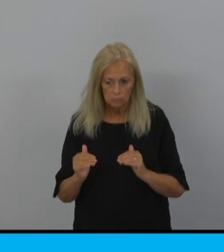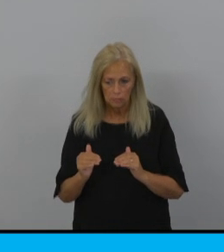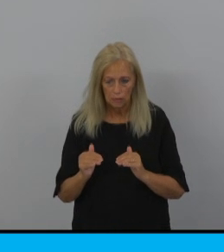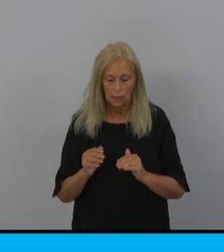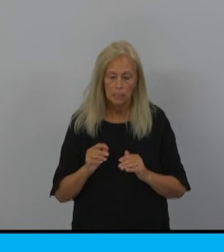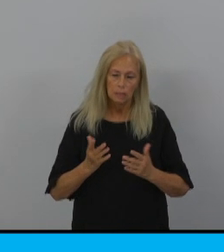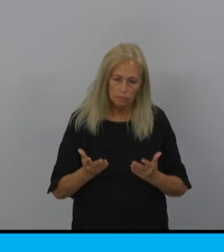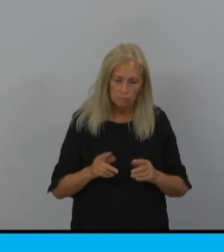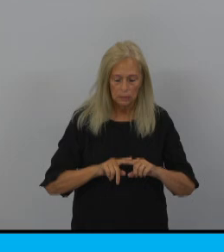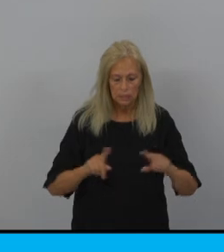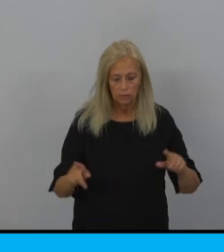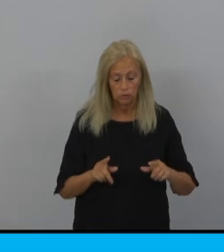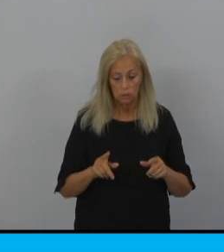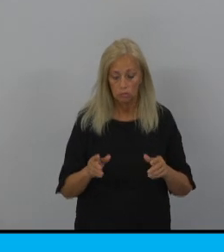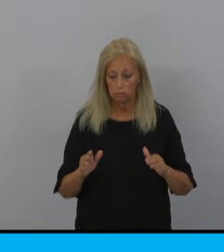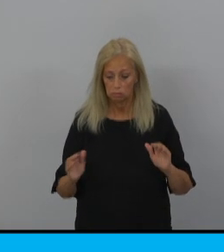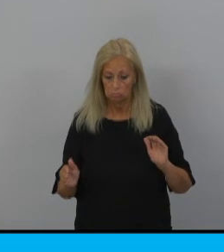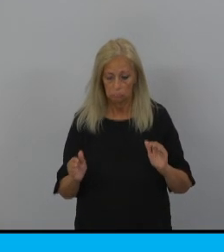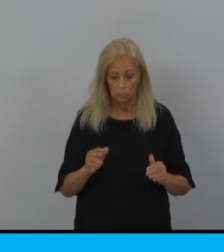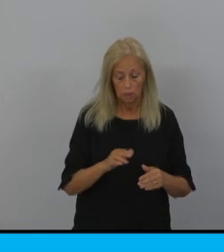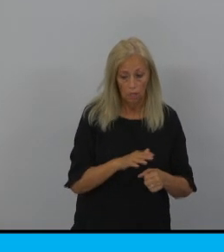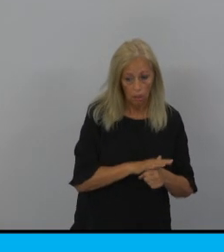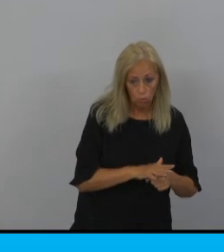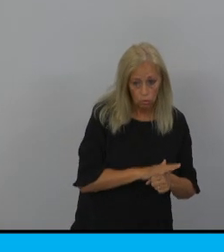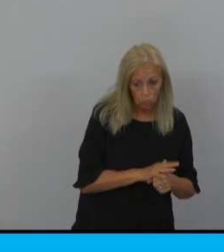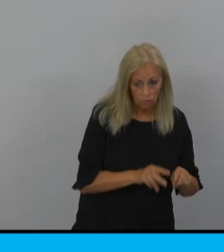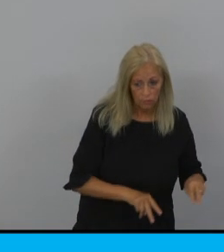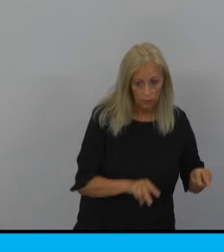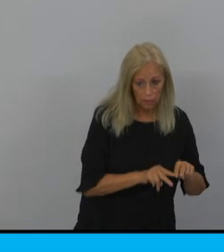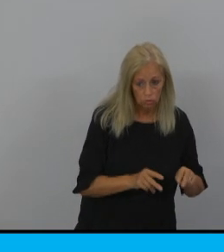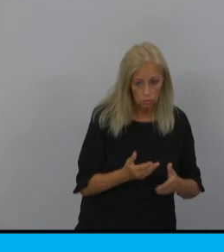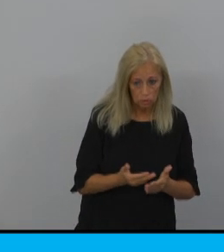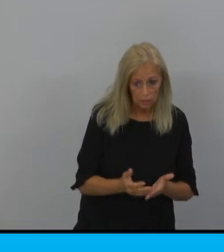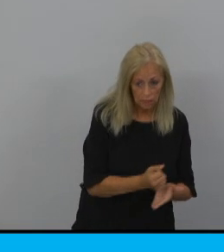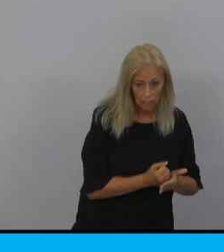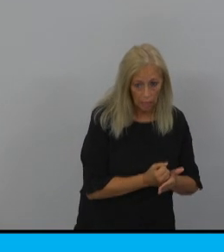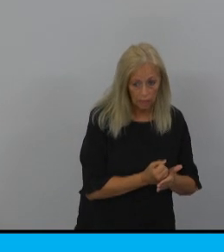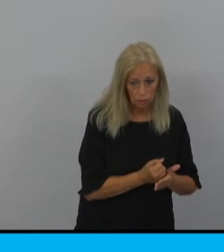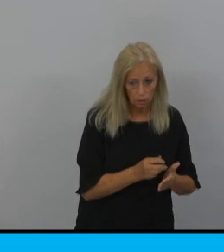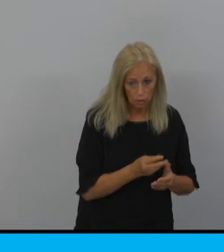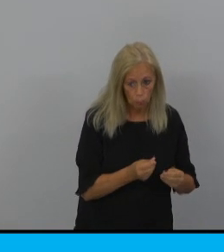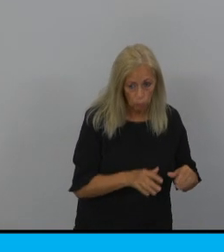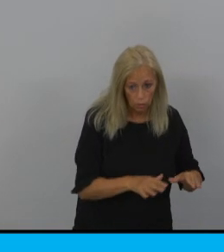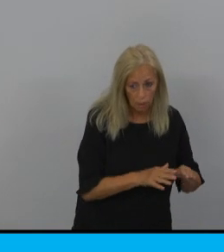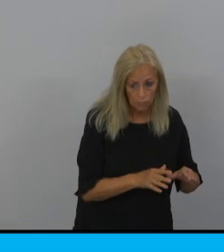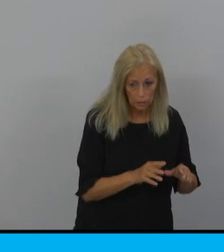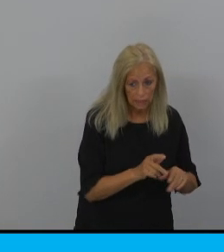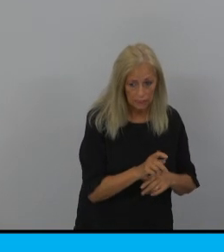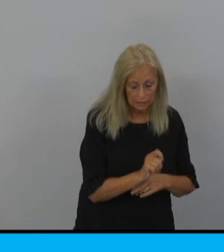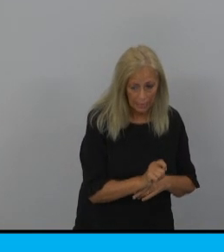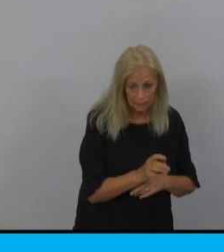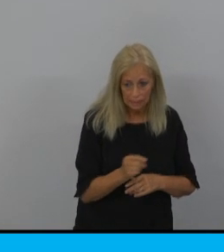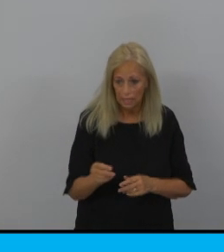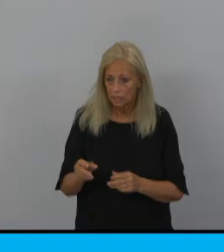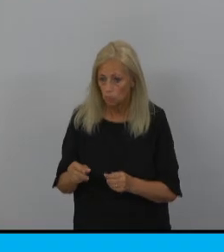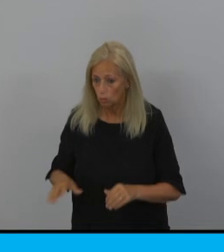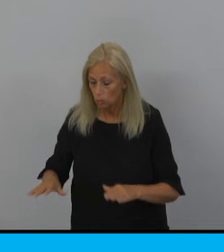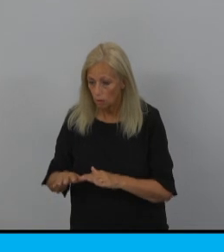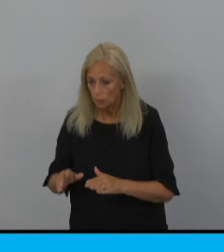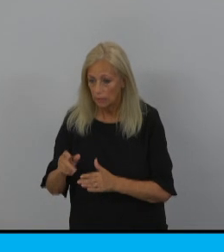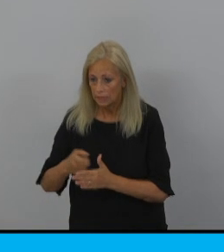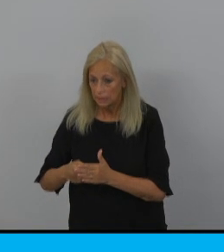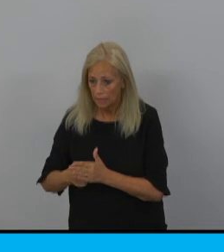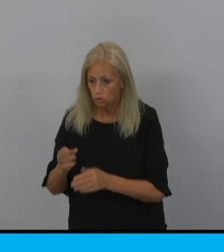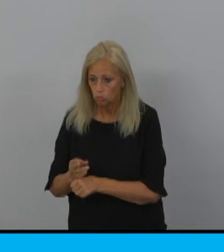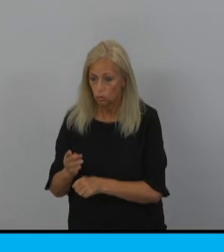differences between the local values used to collect property taxes and the property values used